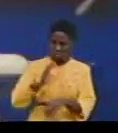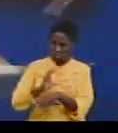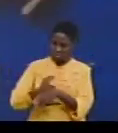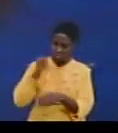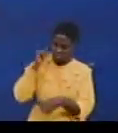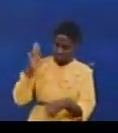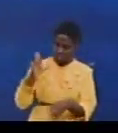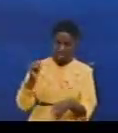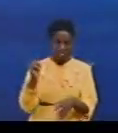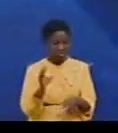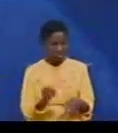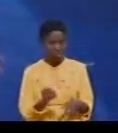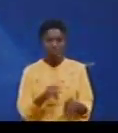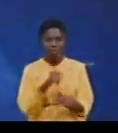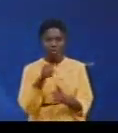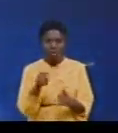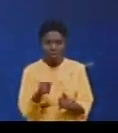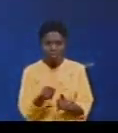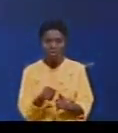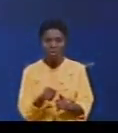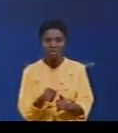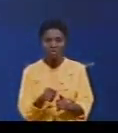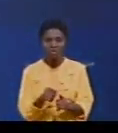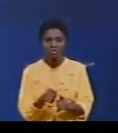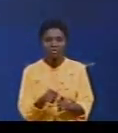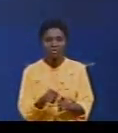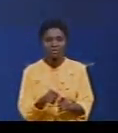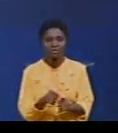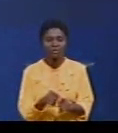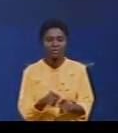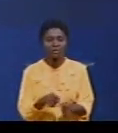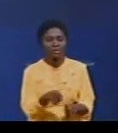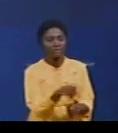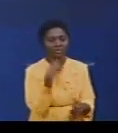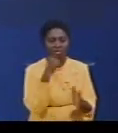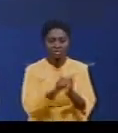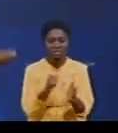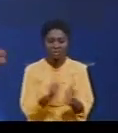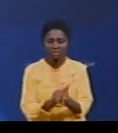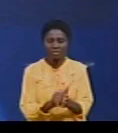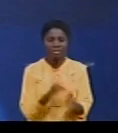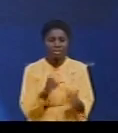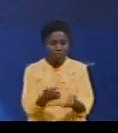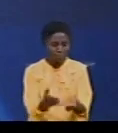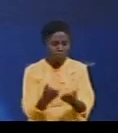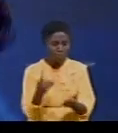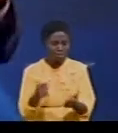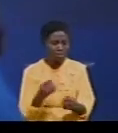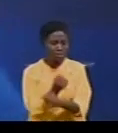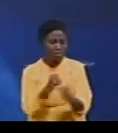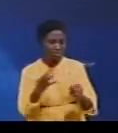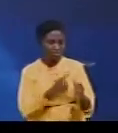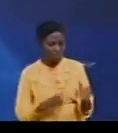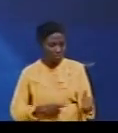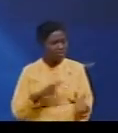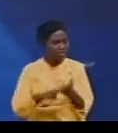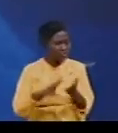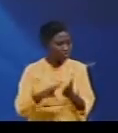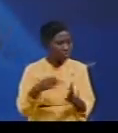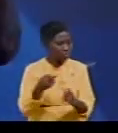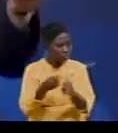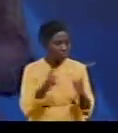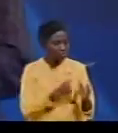so when I say, if you want the salvation of the Lord, the forgiveness of the Lord, where are you